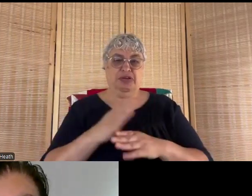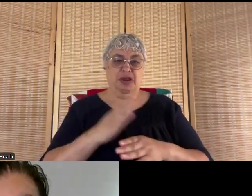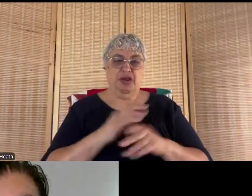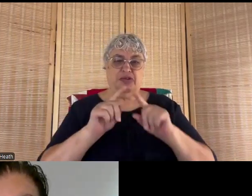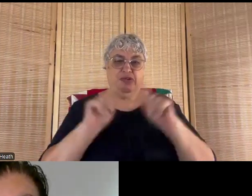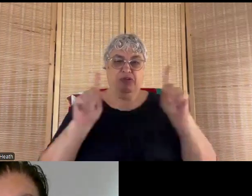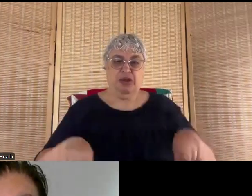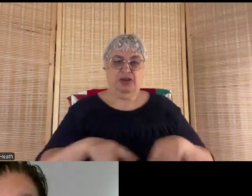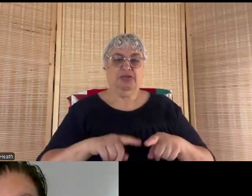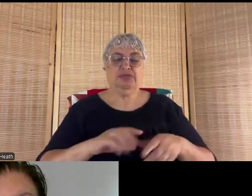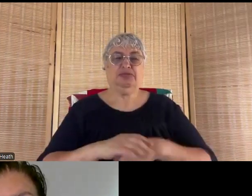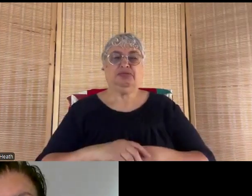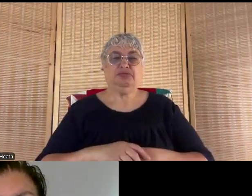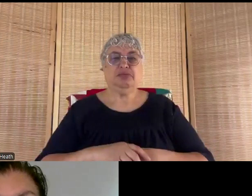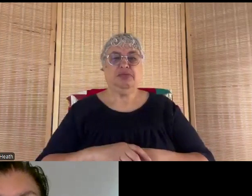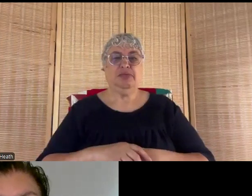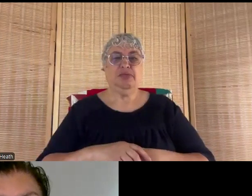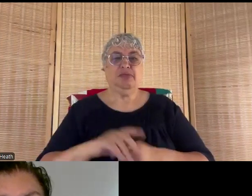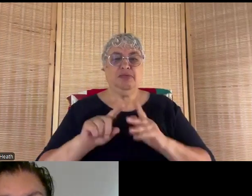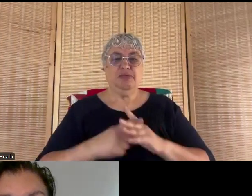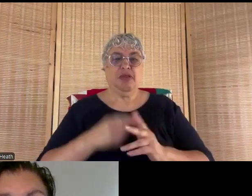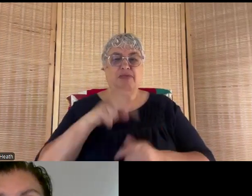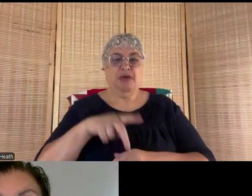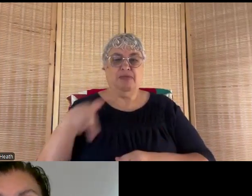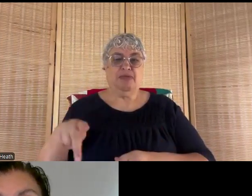screen and get into the PowerPoint.